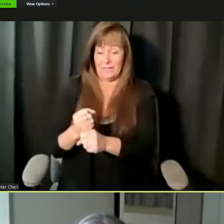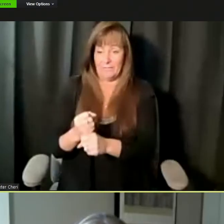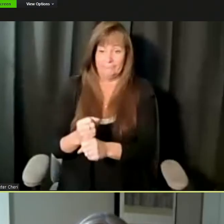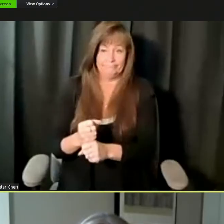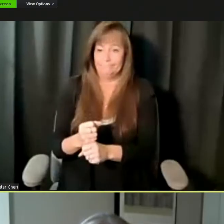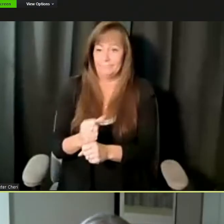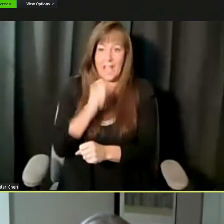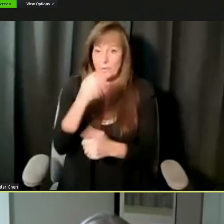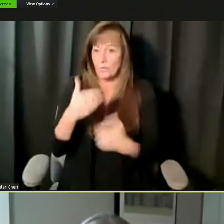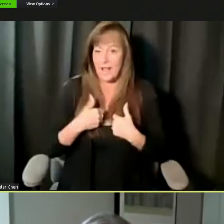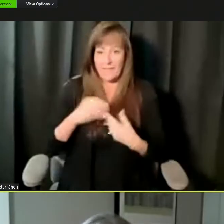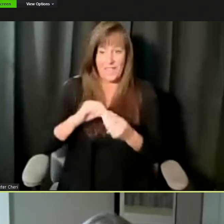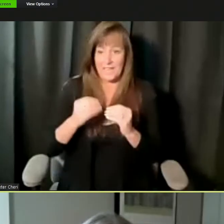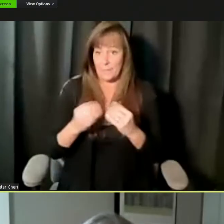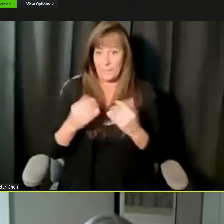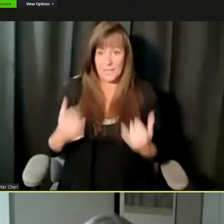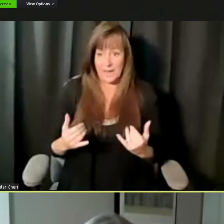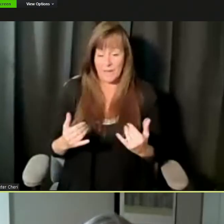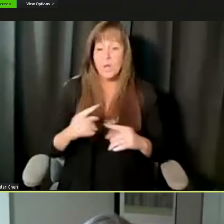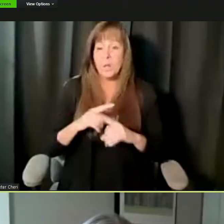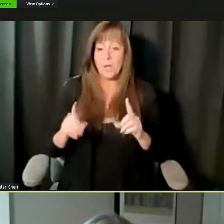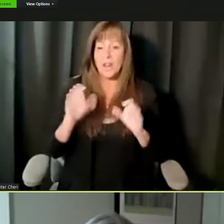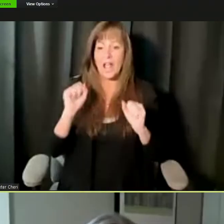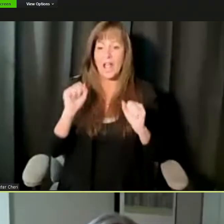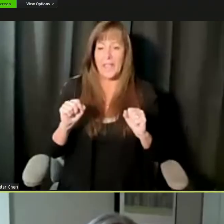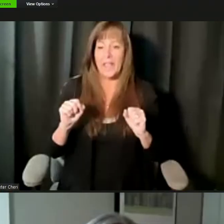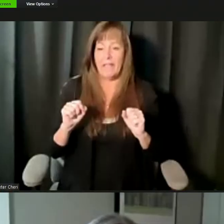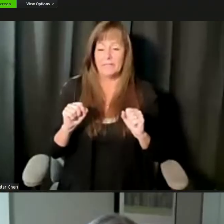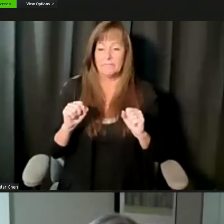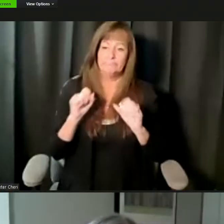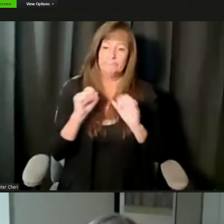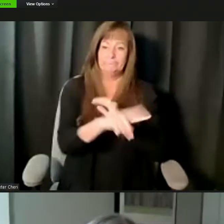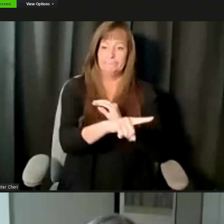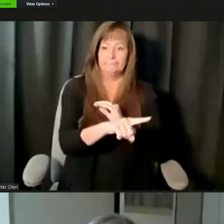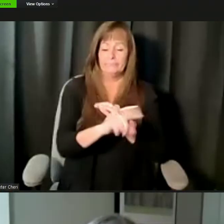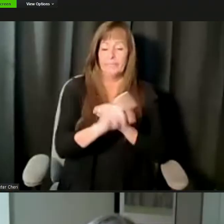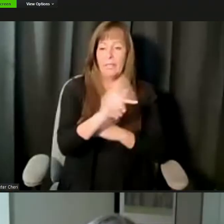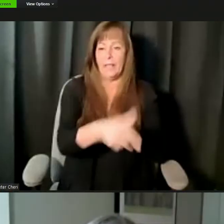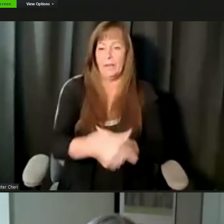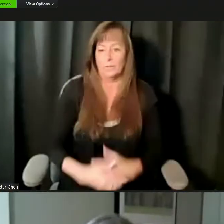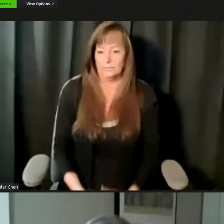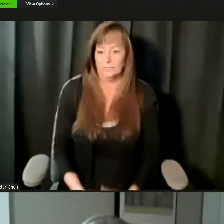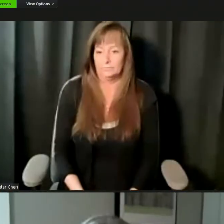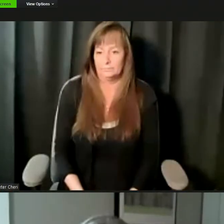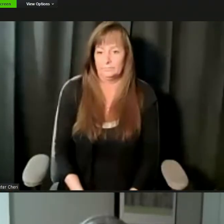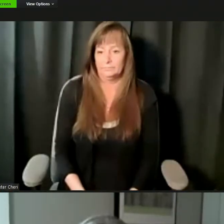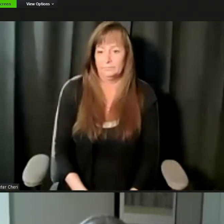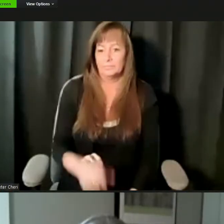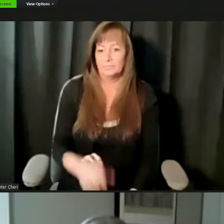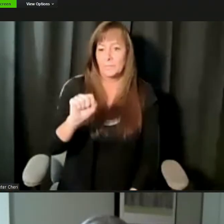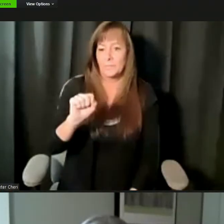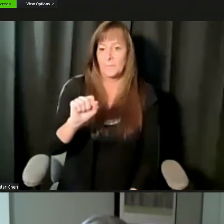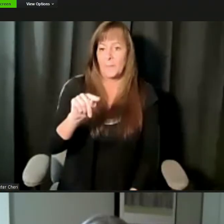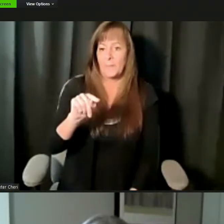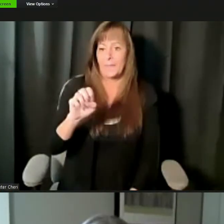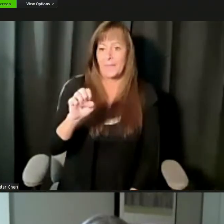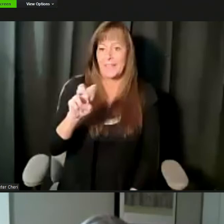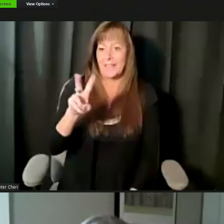but we'd be happy to get you that number offline. Great, thank you. Steve, we'll take it over to you.